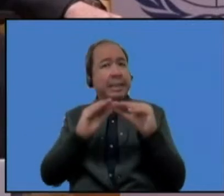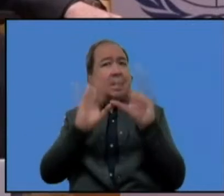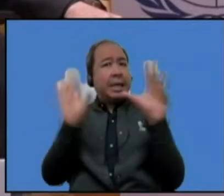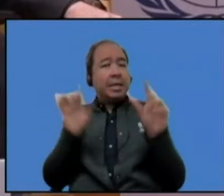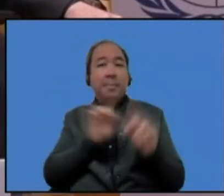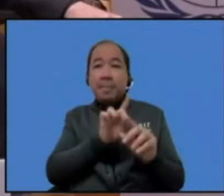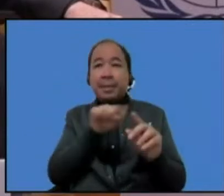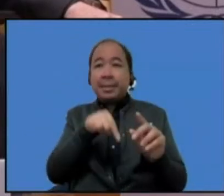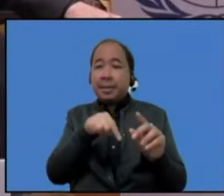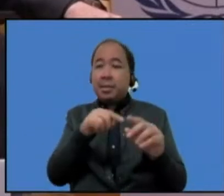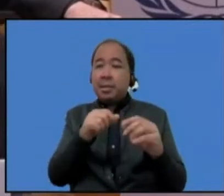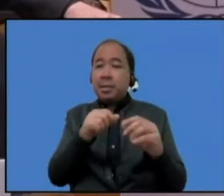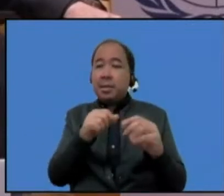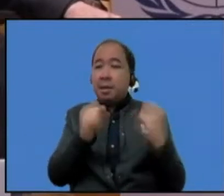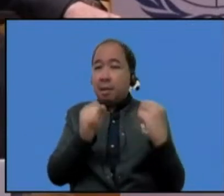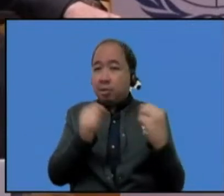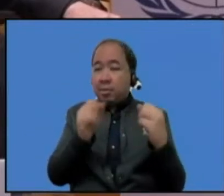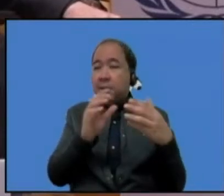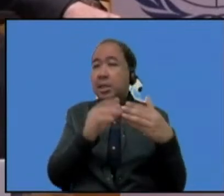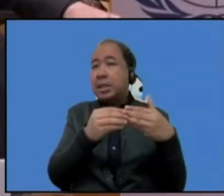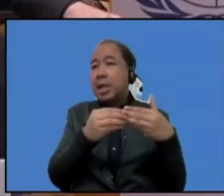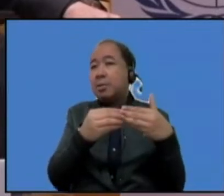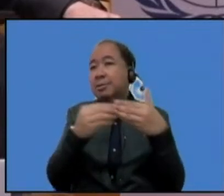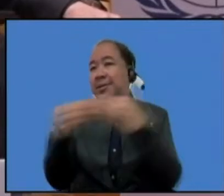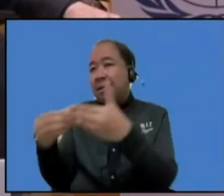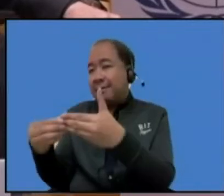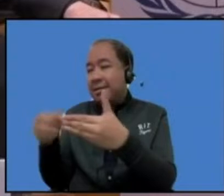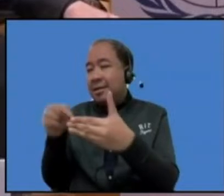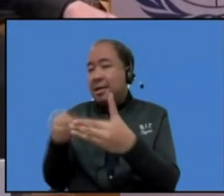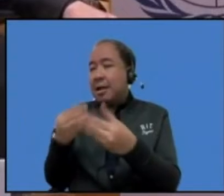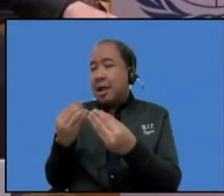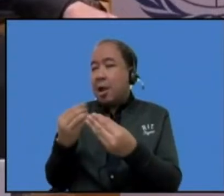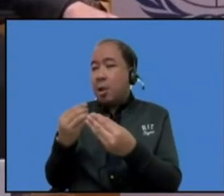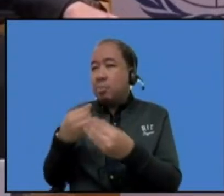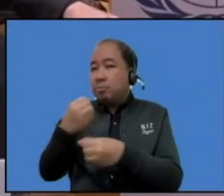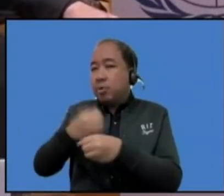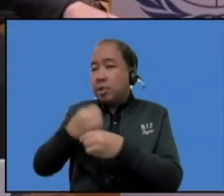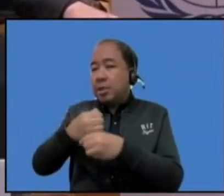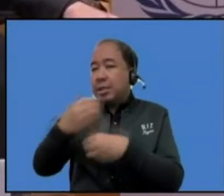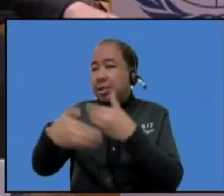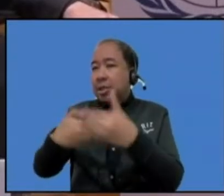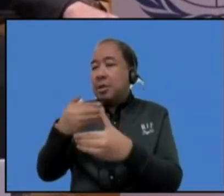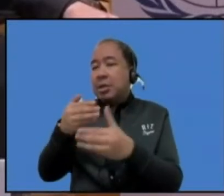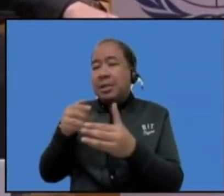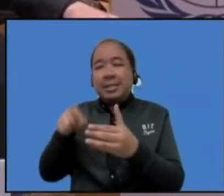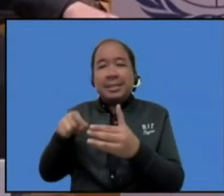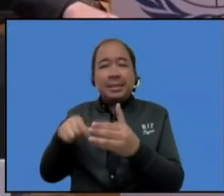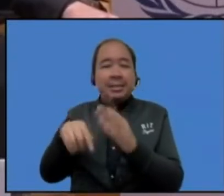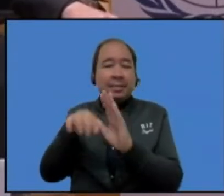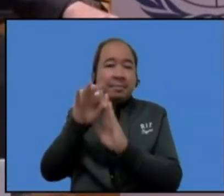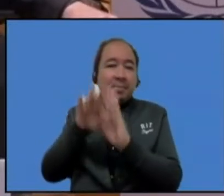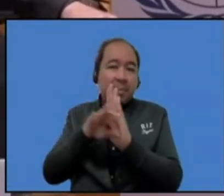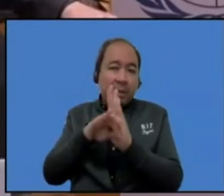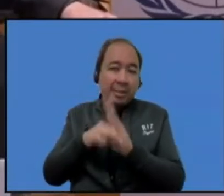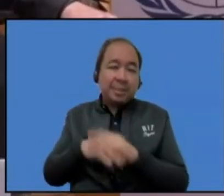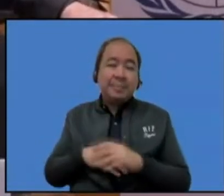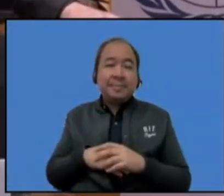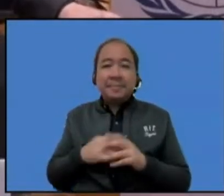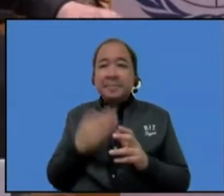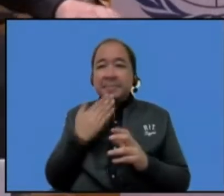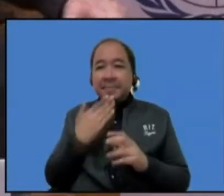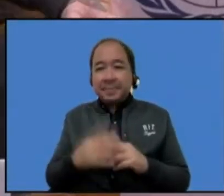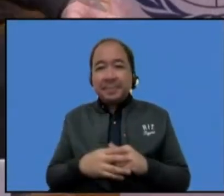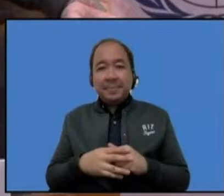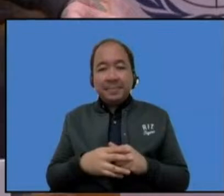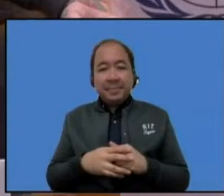a important reference in order to work on the necessary policies needed for that. Thank you. Thank you